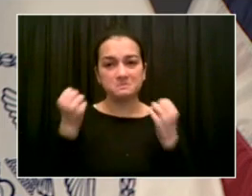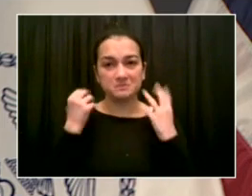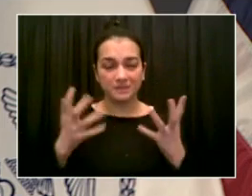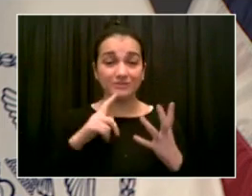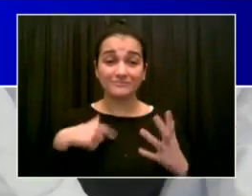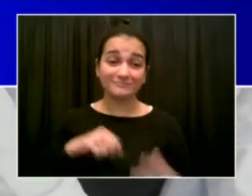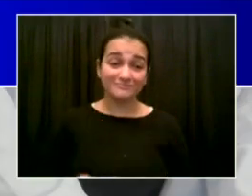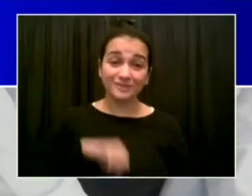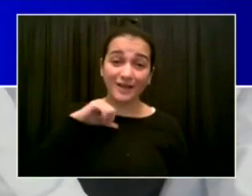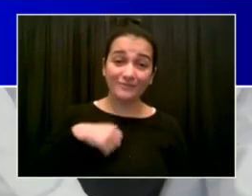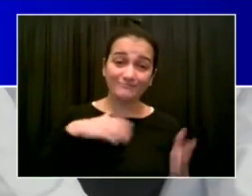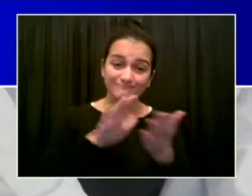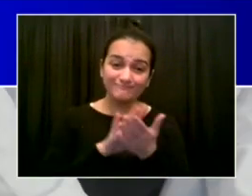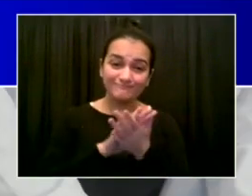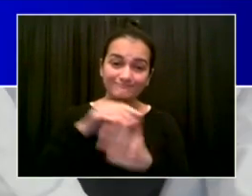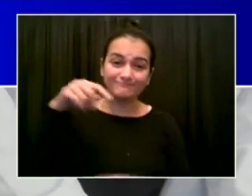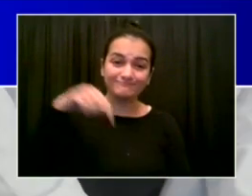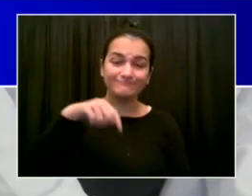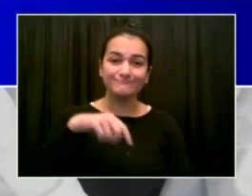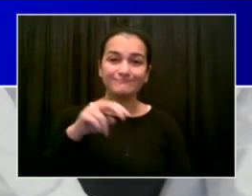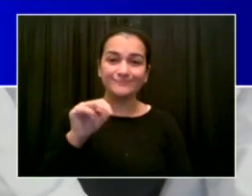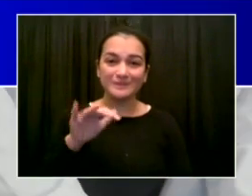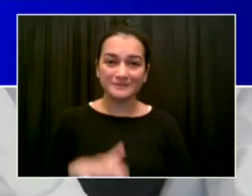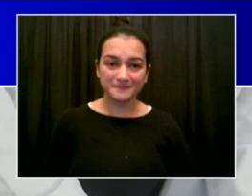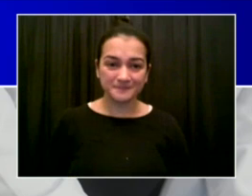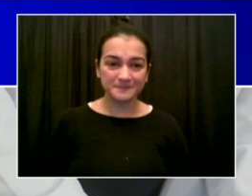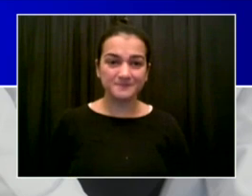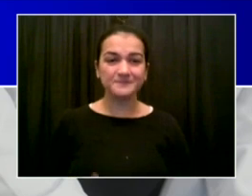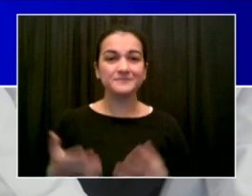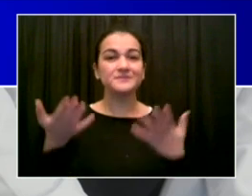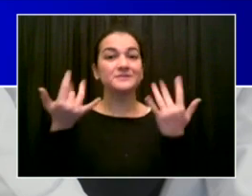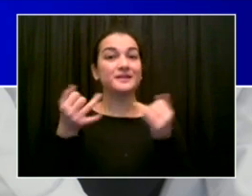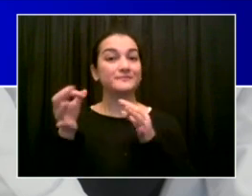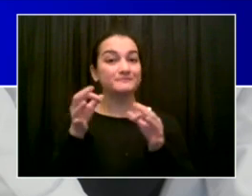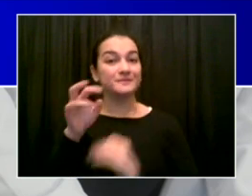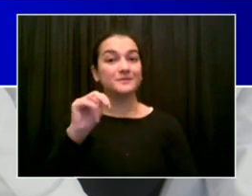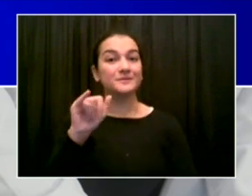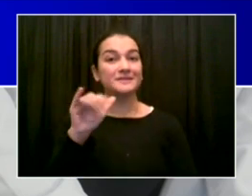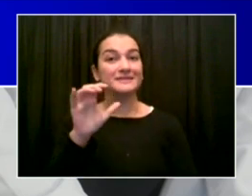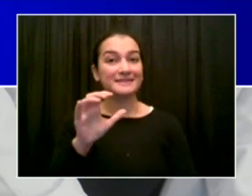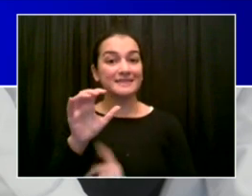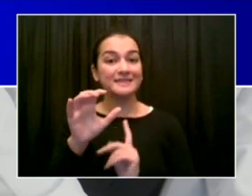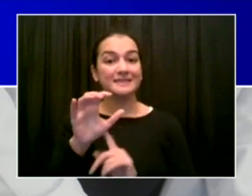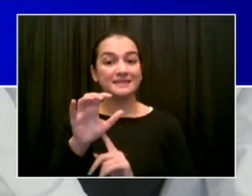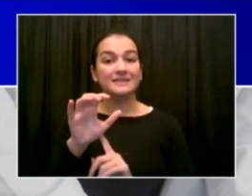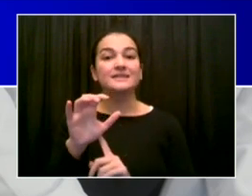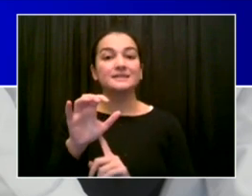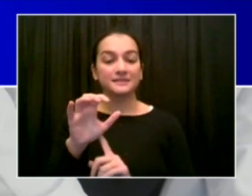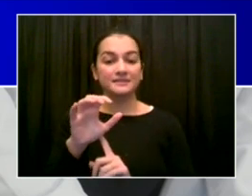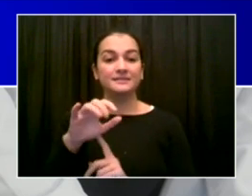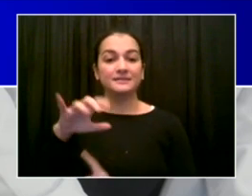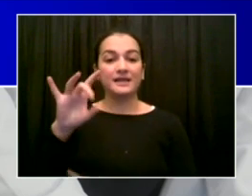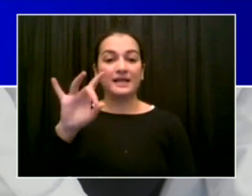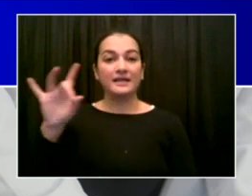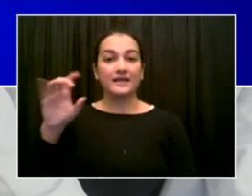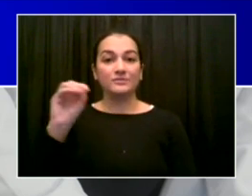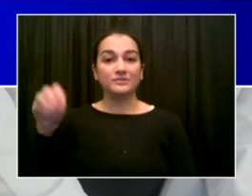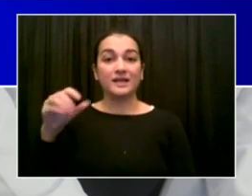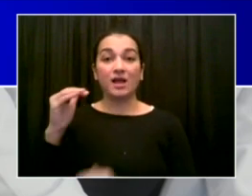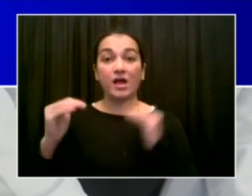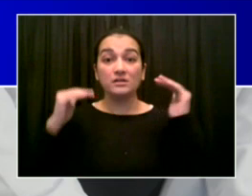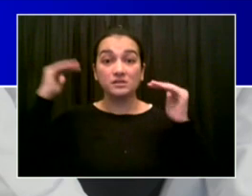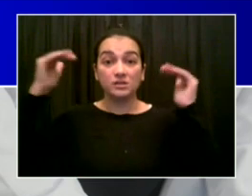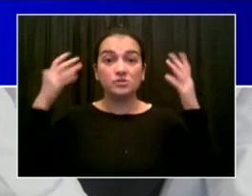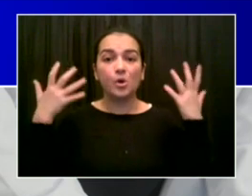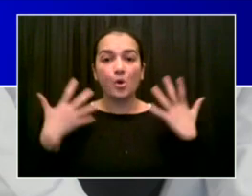today, 88% of New York City adults have had at least one dose of the vaccine. 88%, staggering figure.